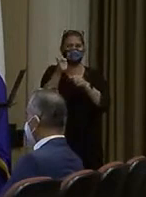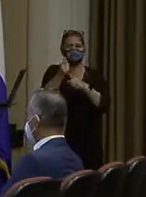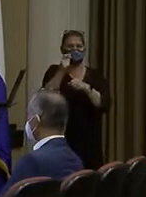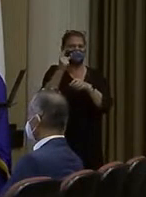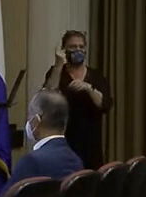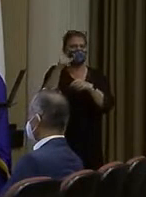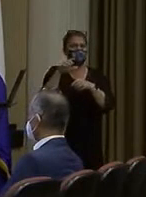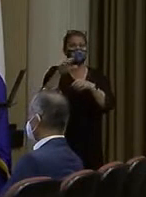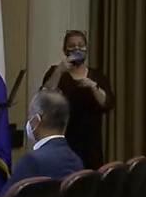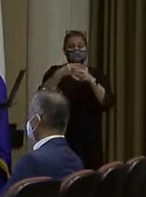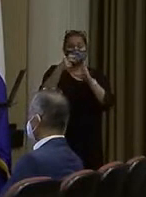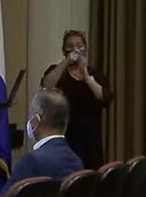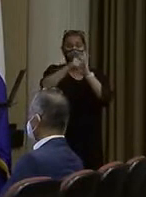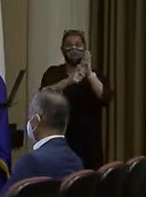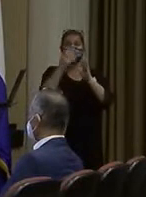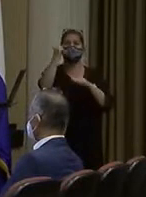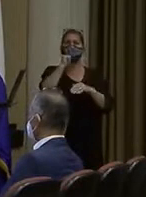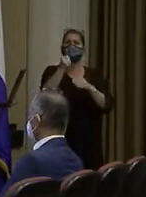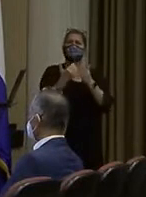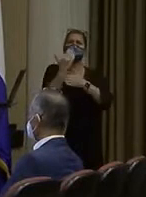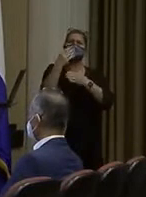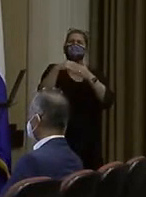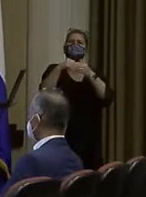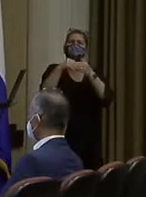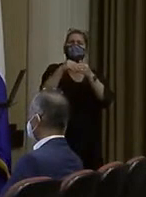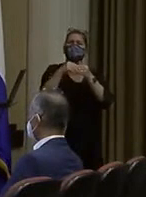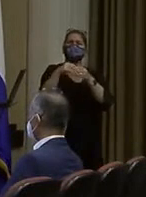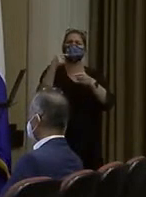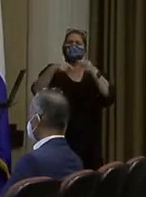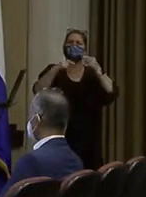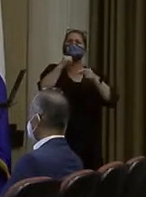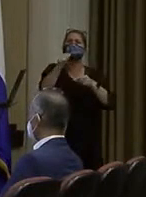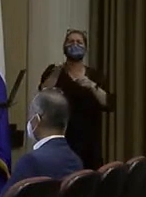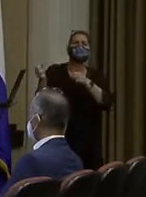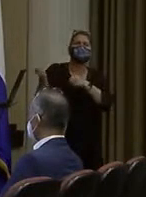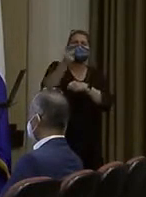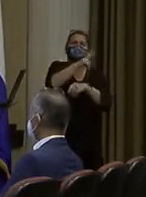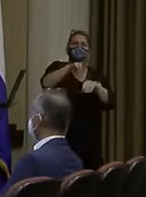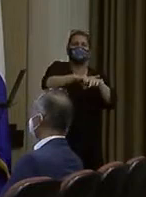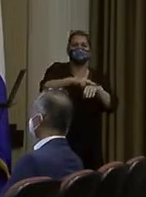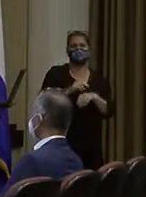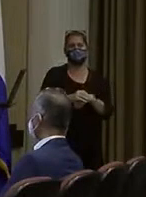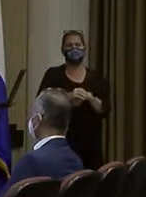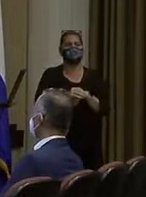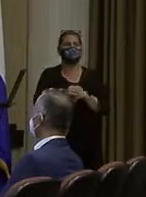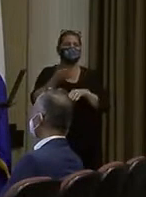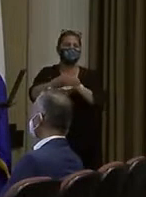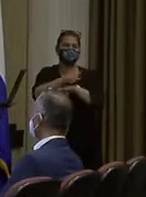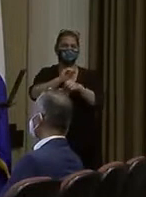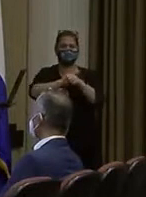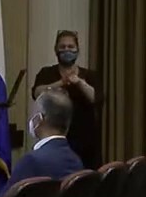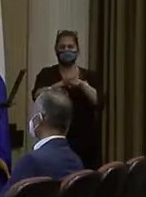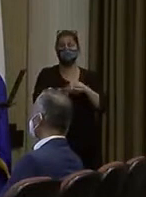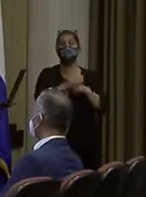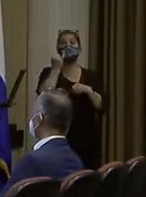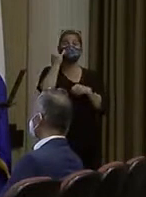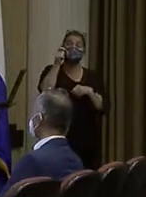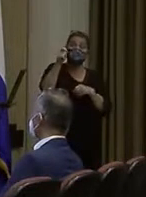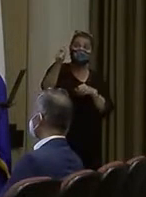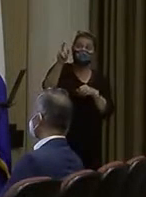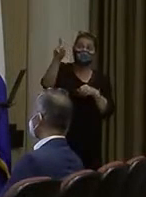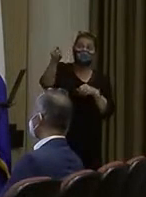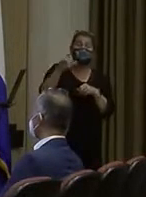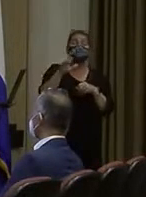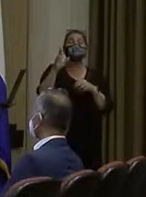Dawes, because the name of the article is Why Not the New Flexible? The Argument for Not Returning to Normal After COVID-19. And so if you scan that, it